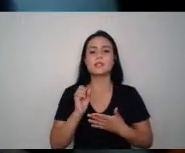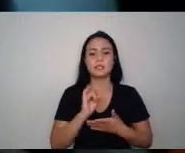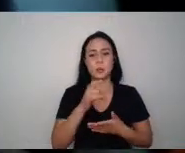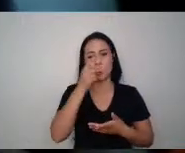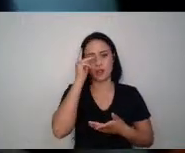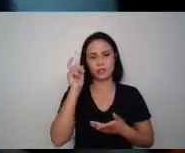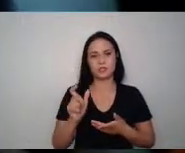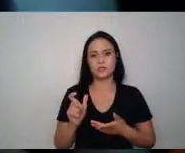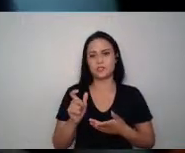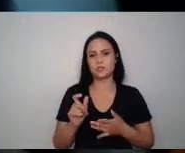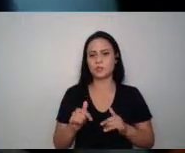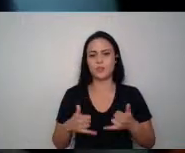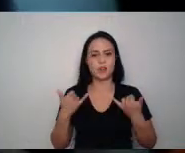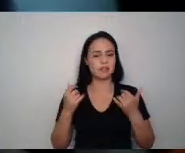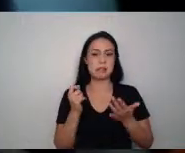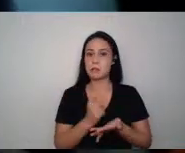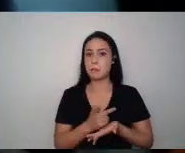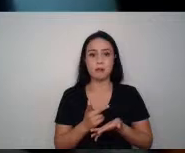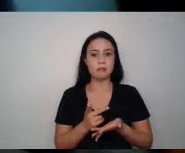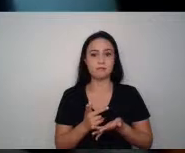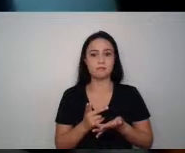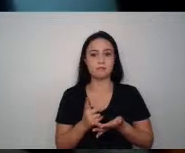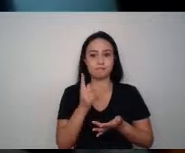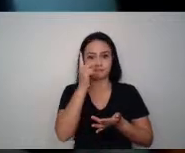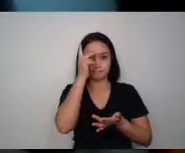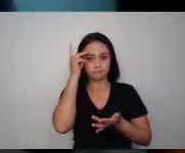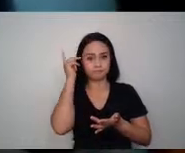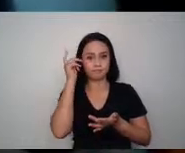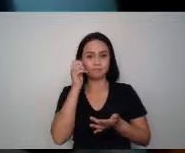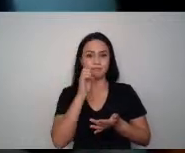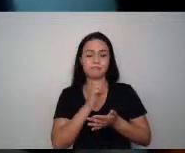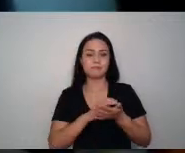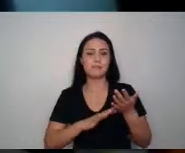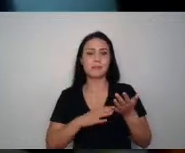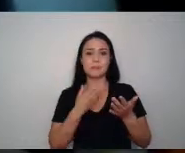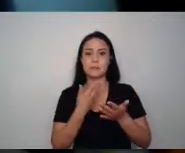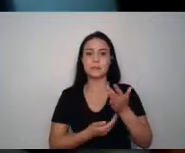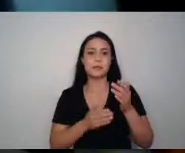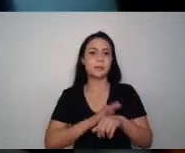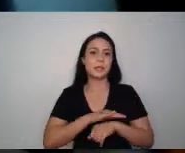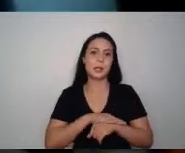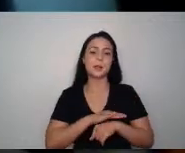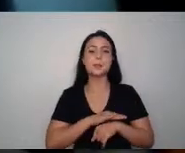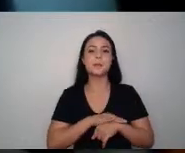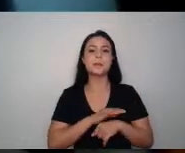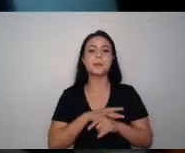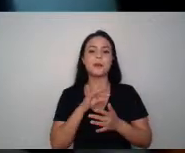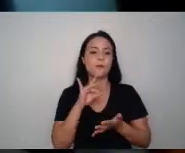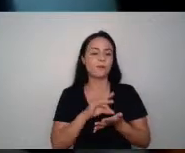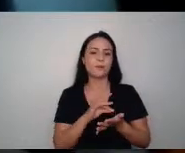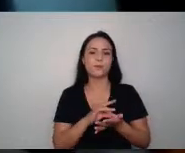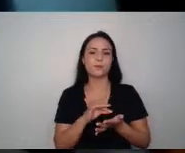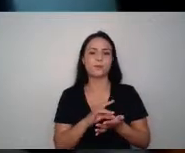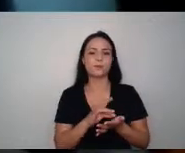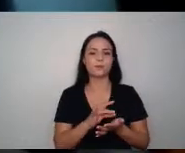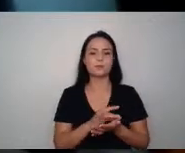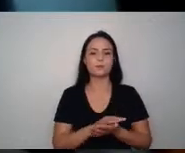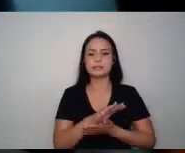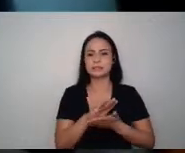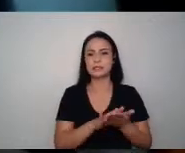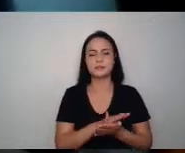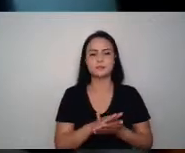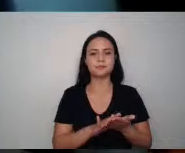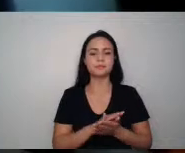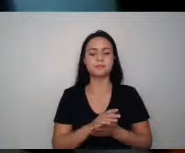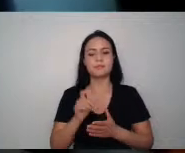Não paga. E quem prestou a atividade, quem esteve, perdeu o tempo, por assim The dizer. activity and Por